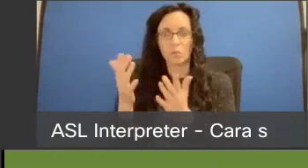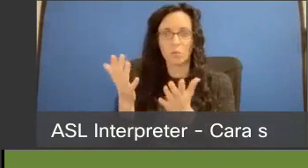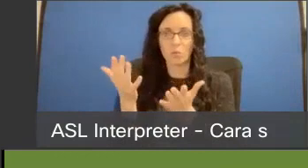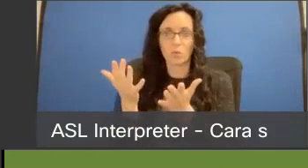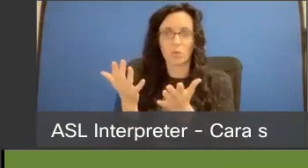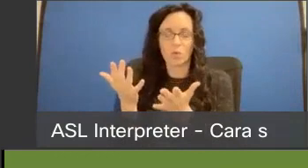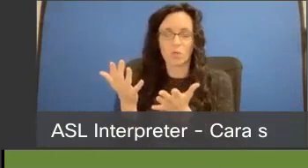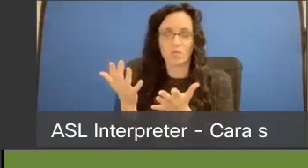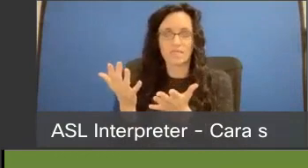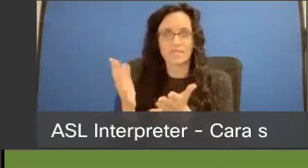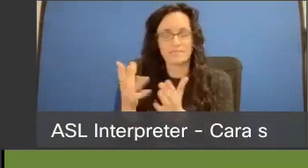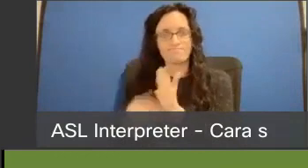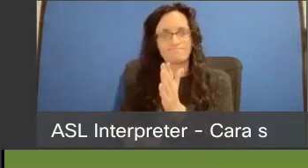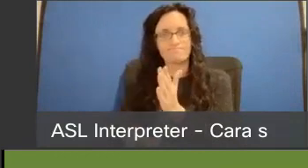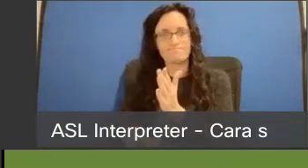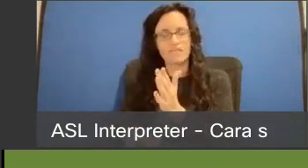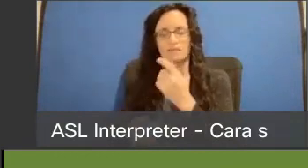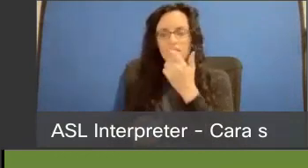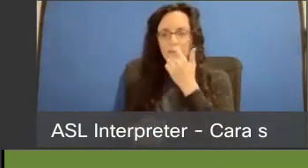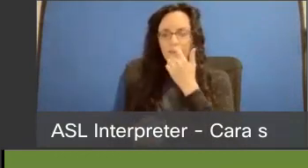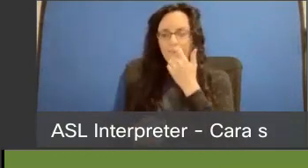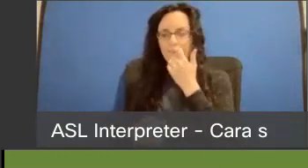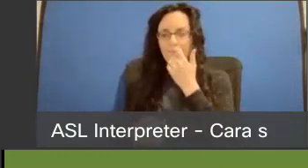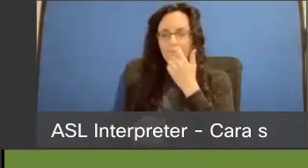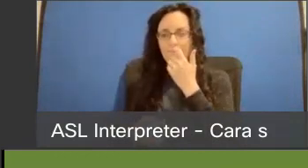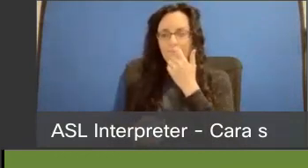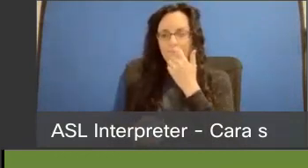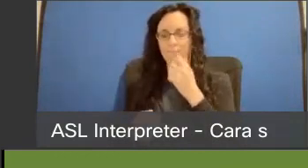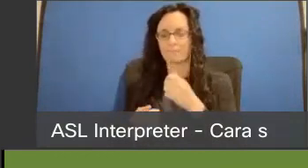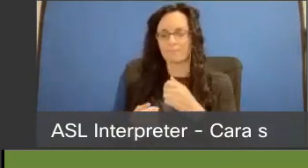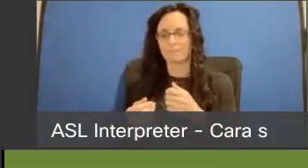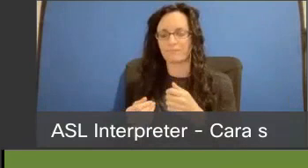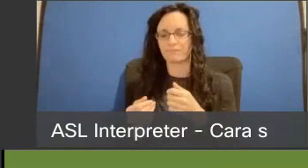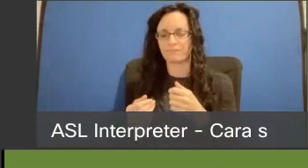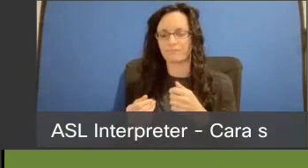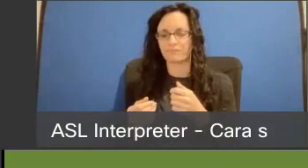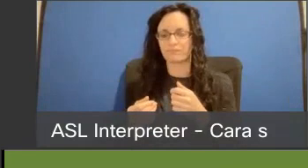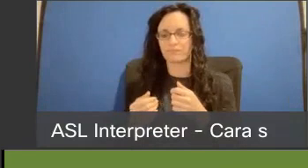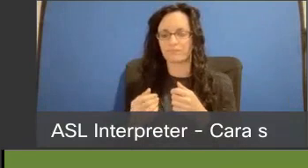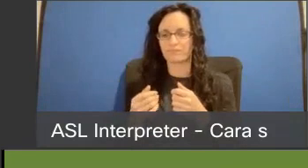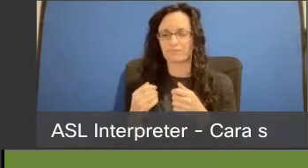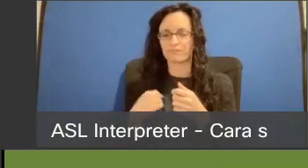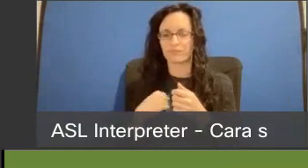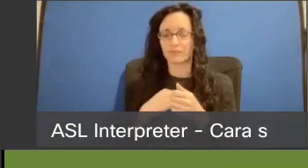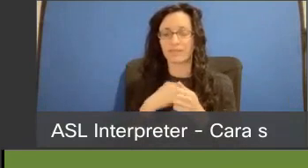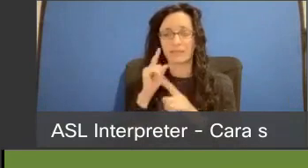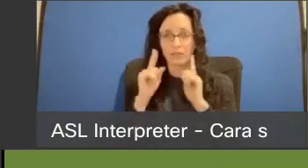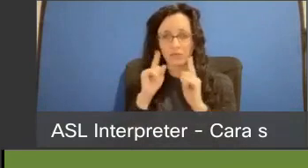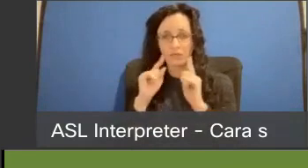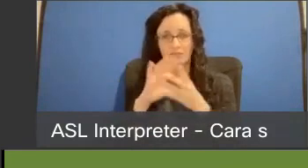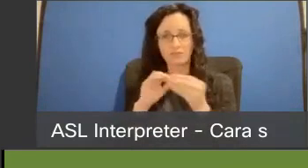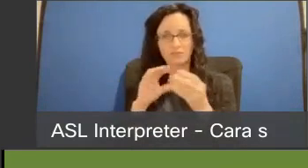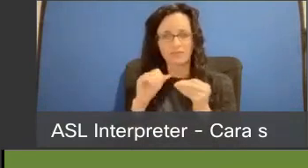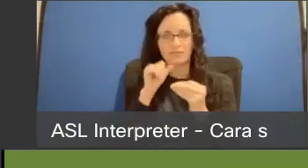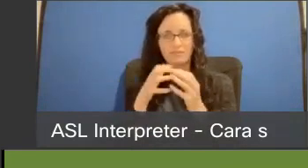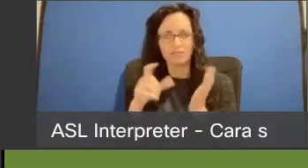I've never seen any research on this, but we hear this frequently. So I think the takeaway